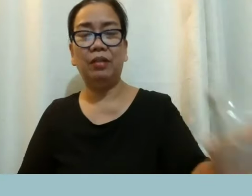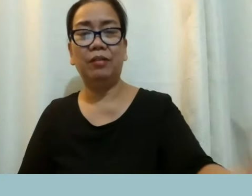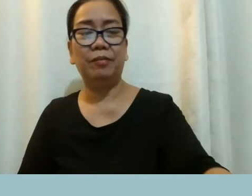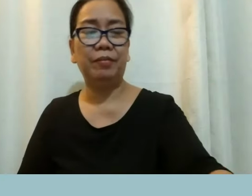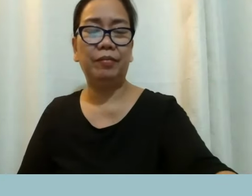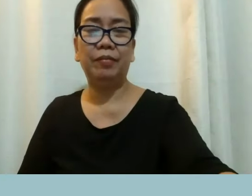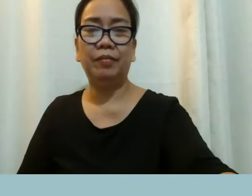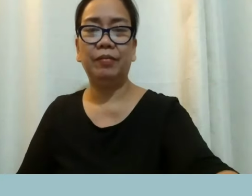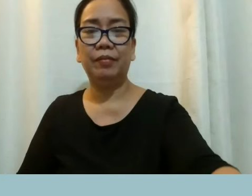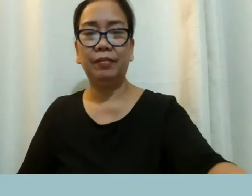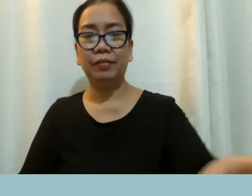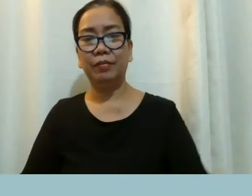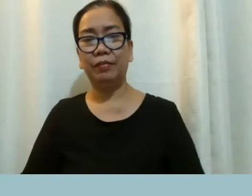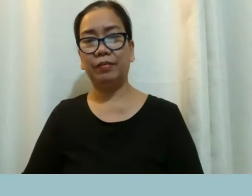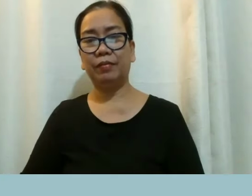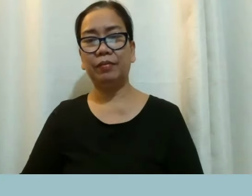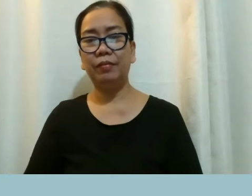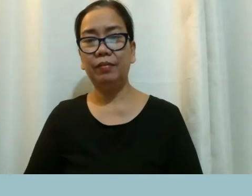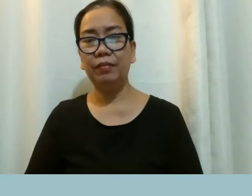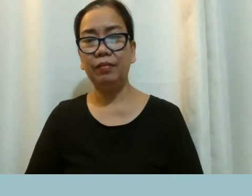transparent.